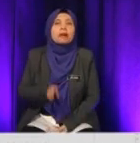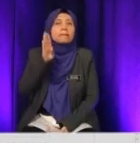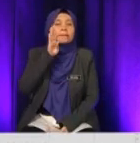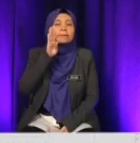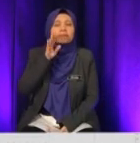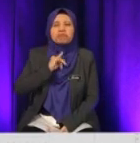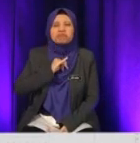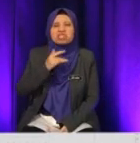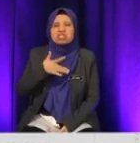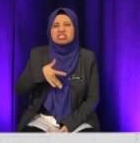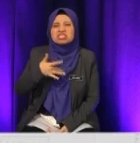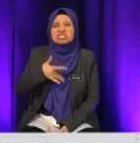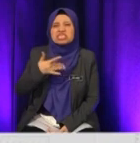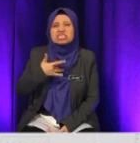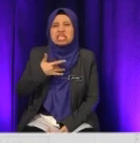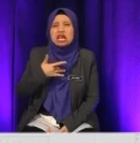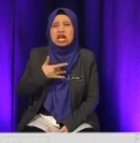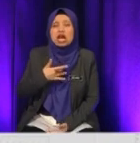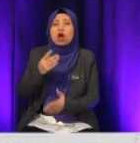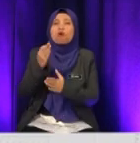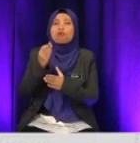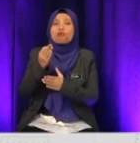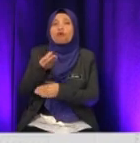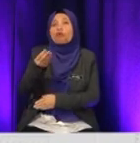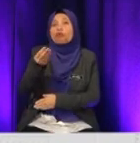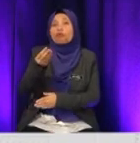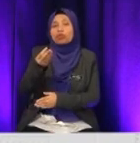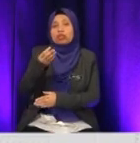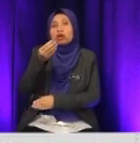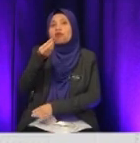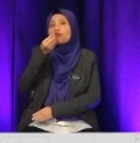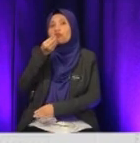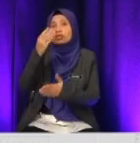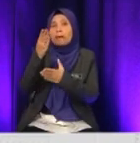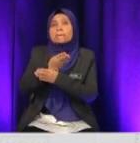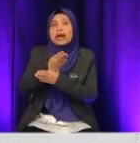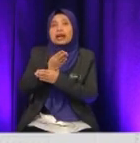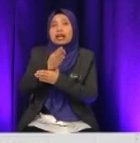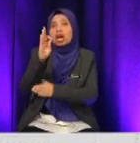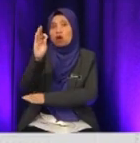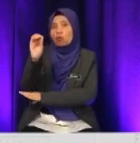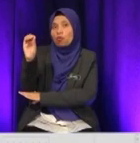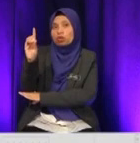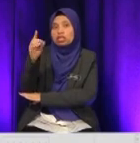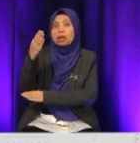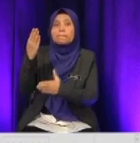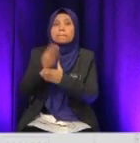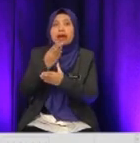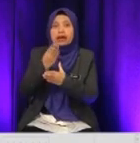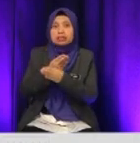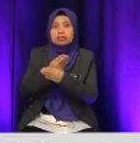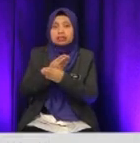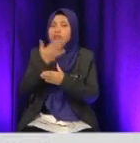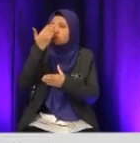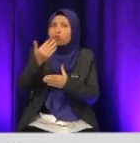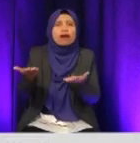I think it is food bank. Okay, so food volunteering bank. Also related to food bank. That's Correct. A good one. Mm-hmm. Okay, why do you choose food